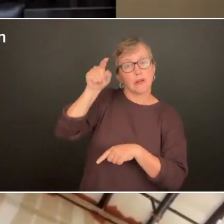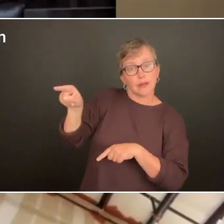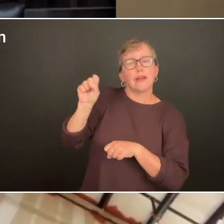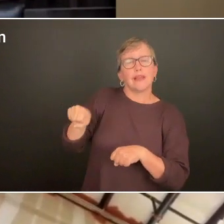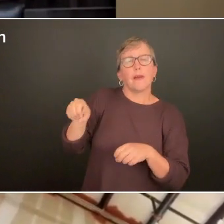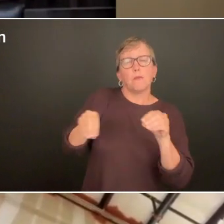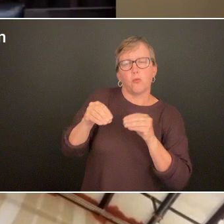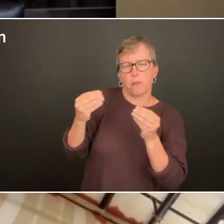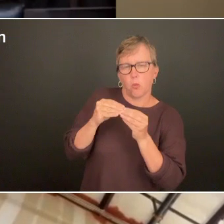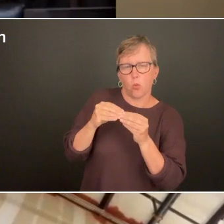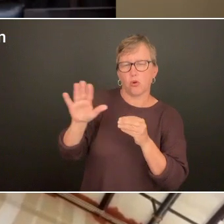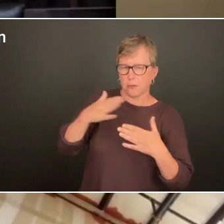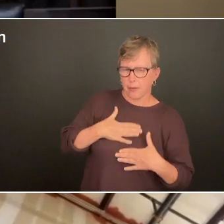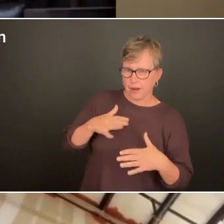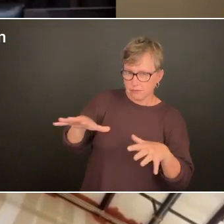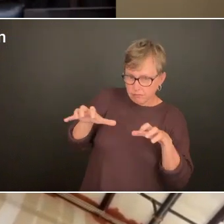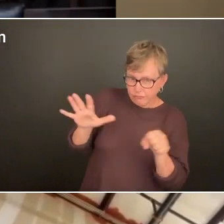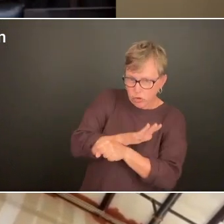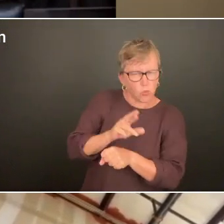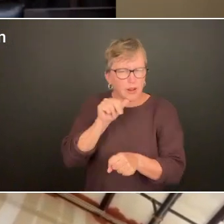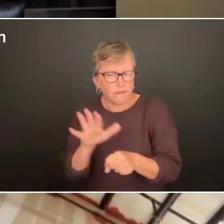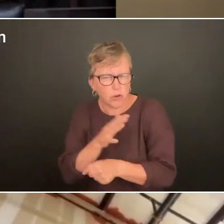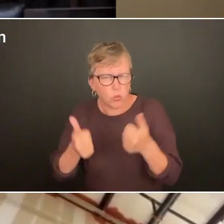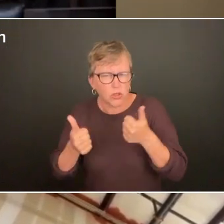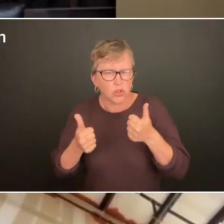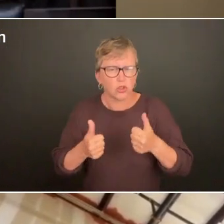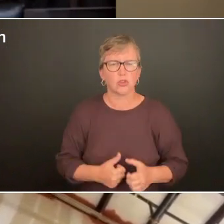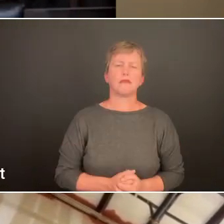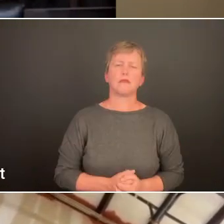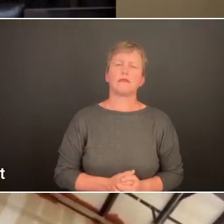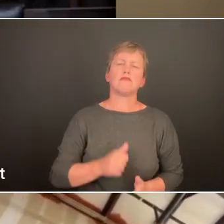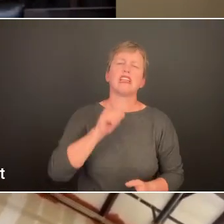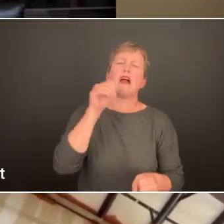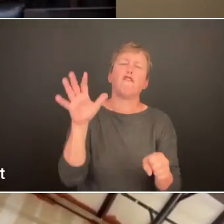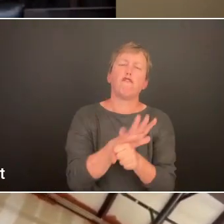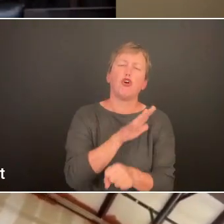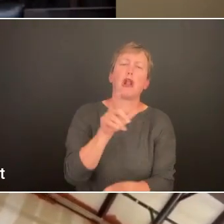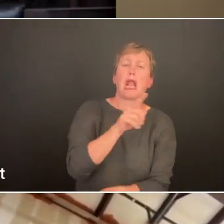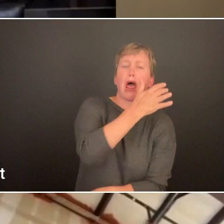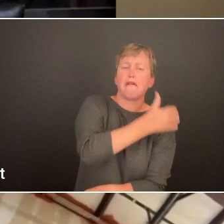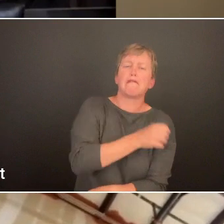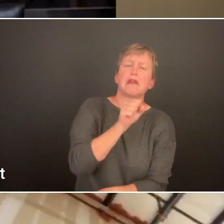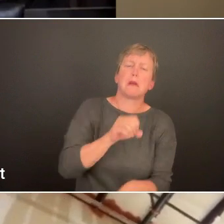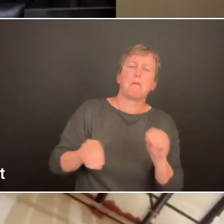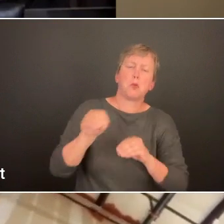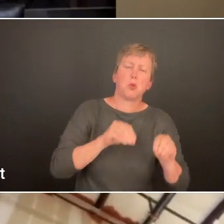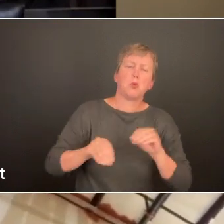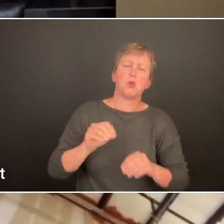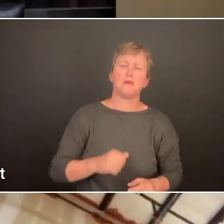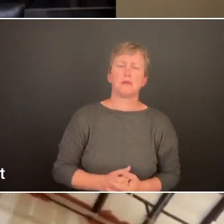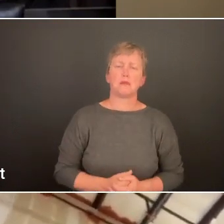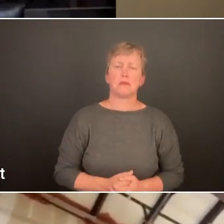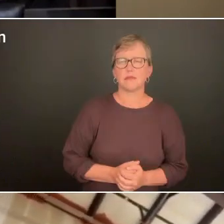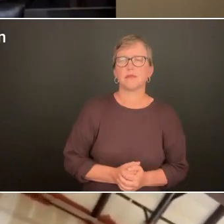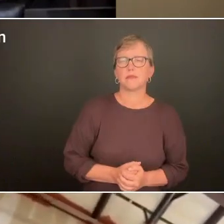functional quadriplegic. Did you say you're an incomplete or complete, Clint? Incomplete, yep. With Okay, and so functional on one